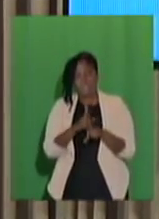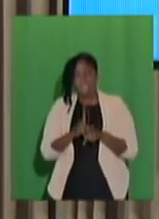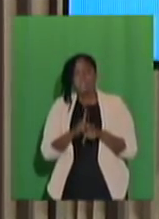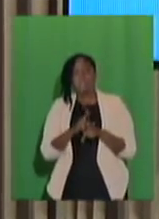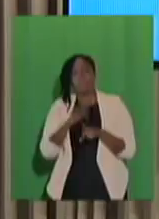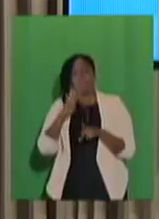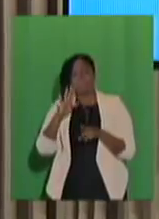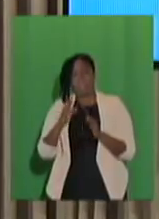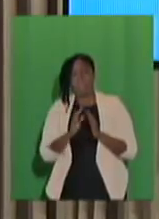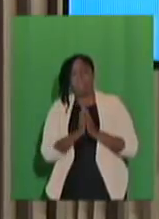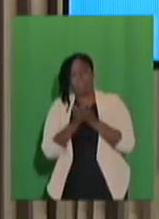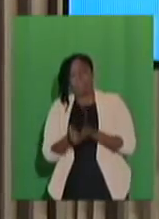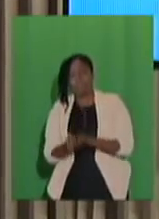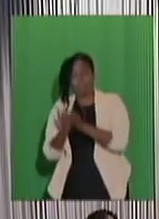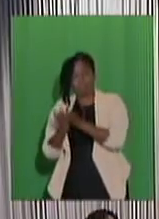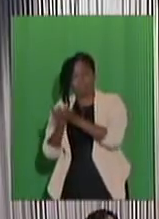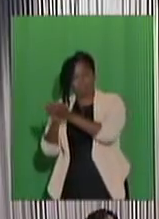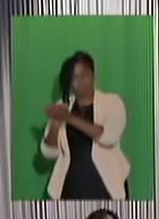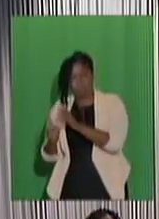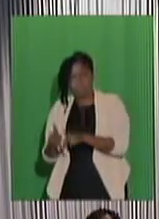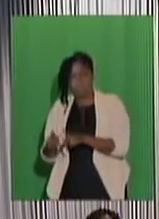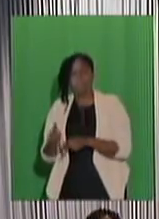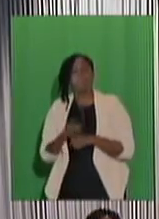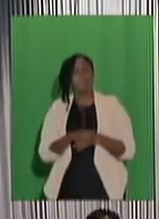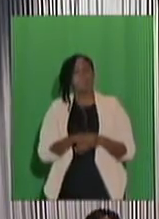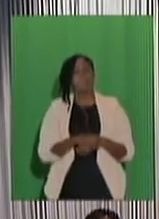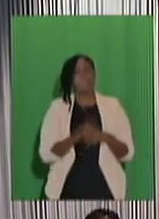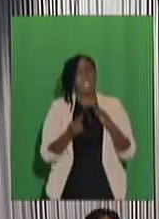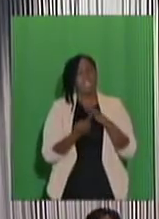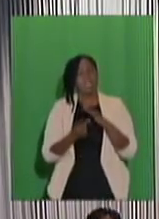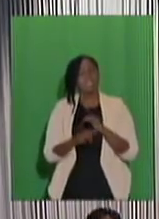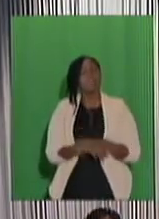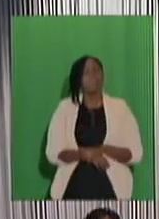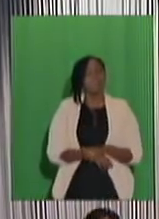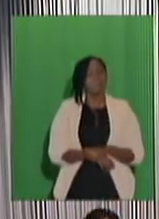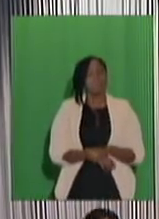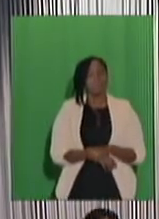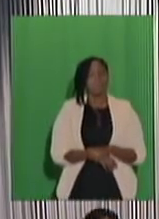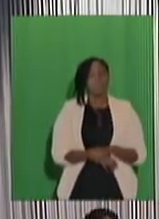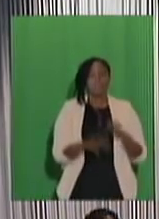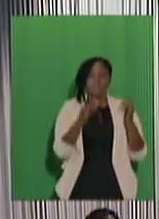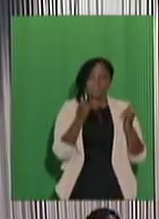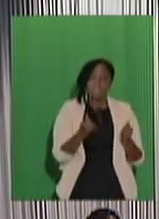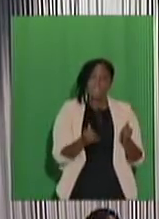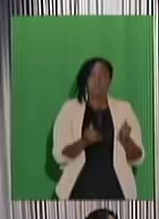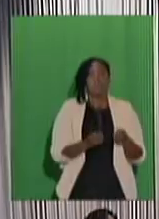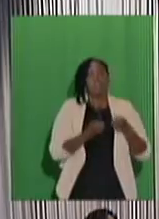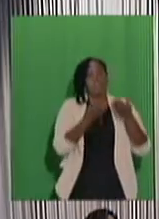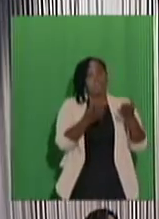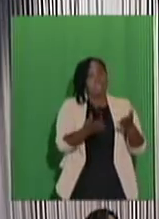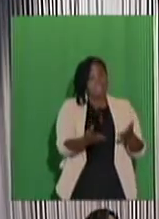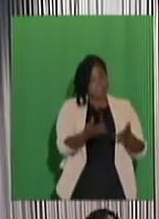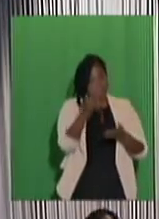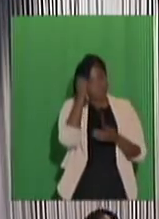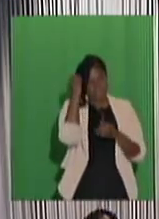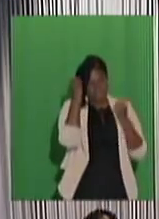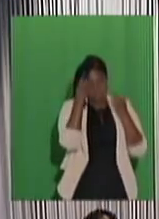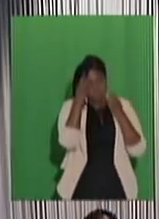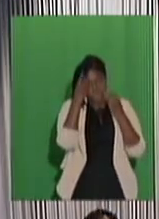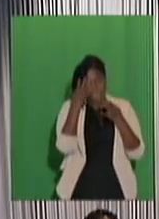of information to patients. Yes, so in terms of information to patients, and this is across the public health sector, not specific to